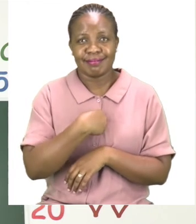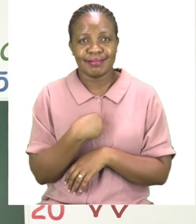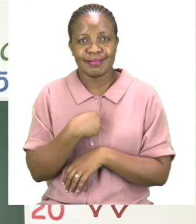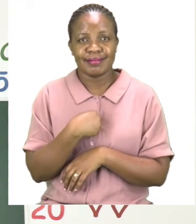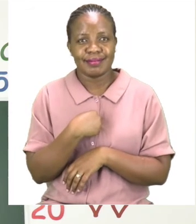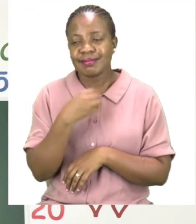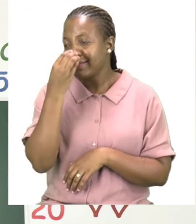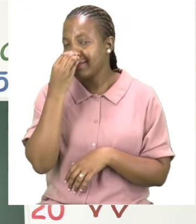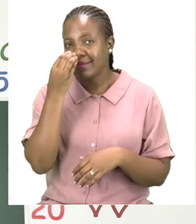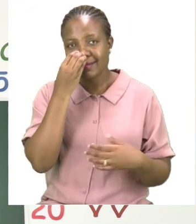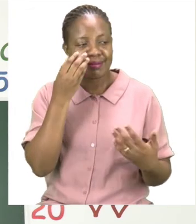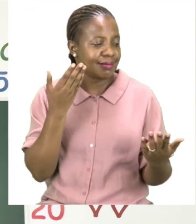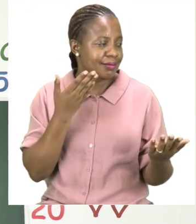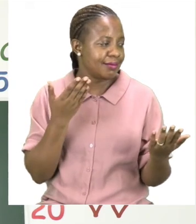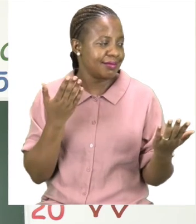Sashi?